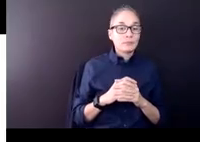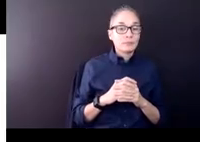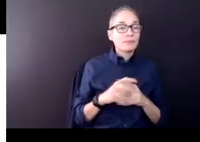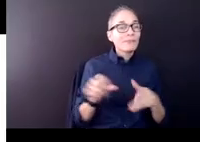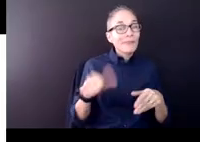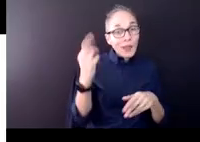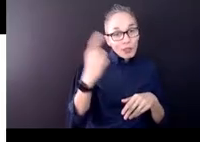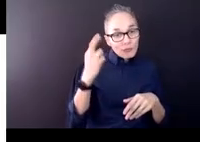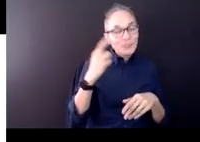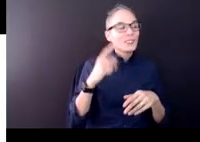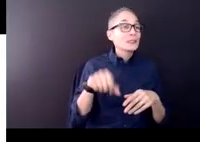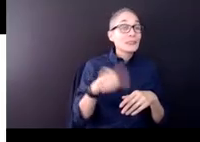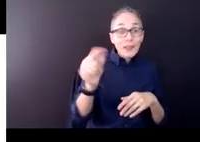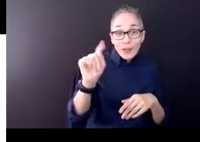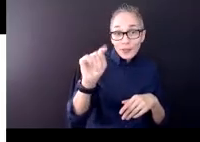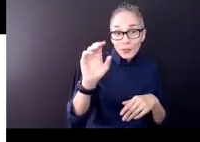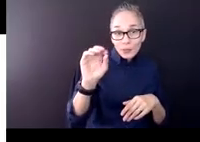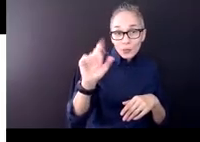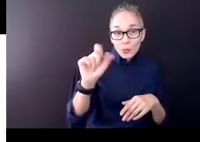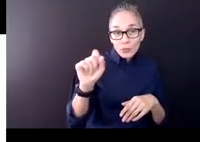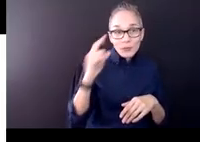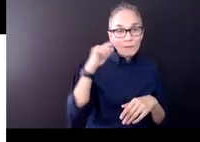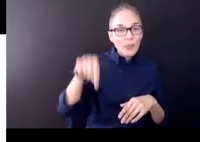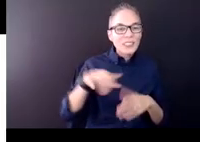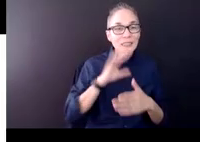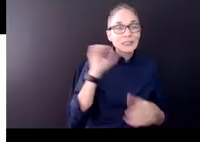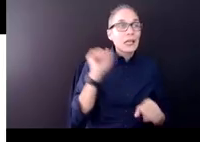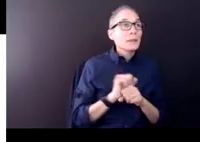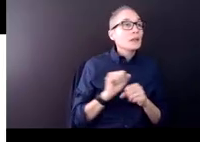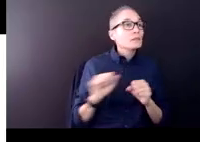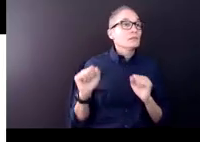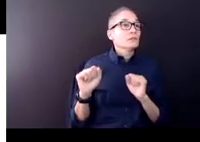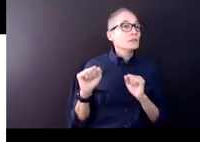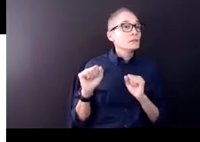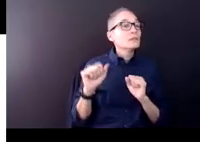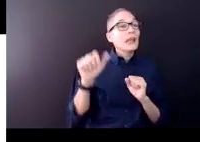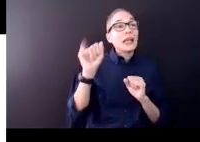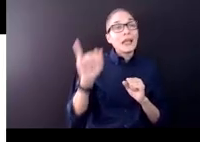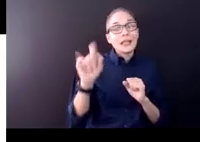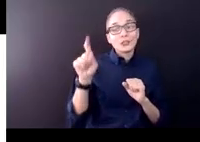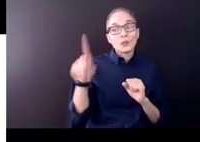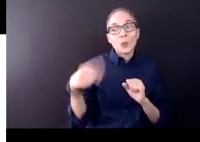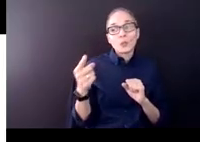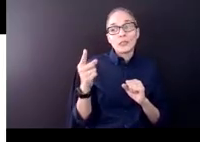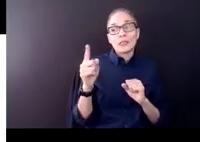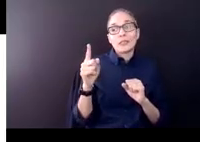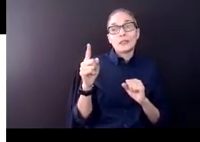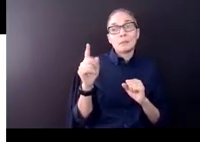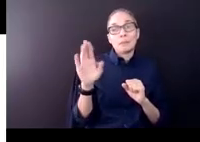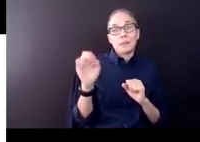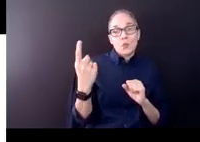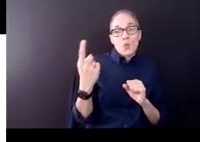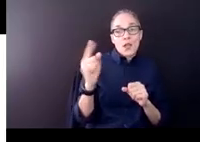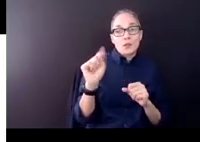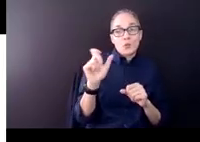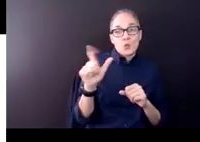other resources or tools will you use for this assignment? Again, AI should only be a tool, not